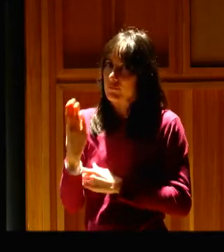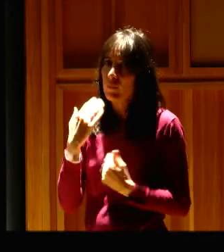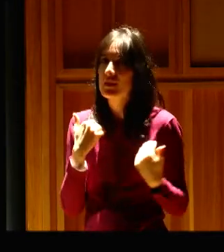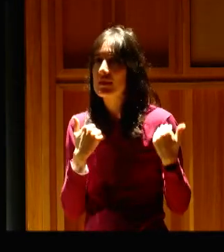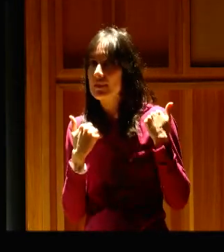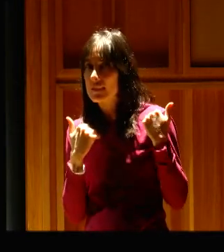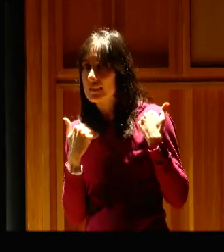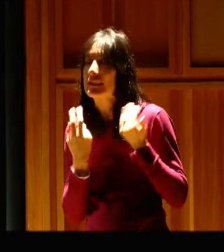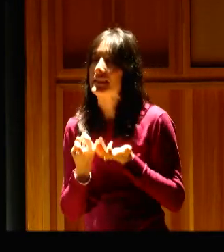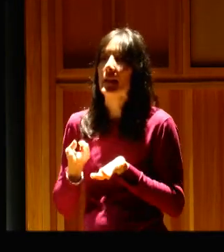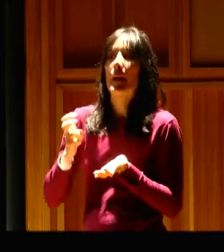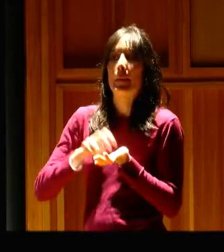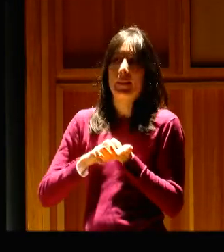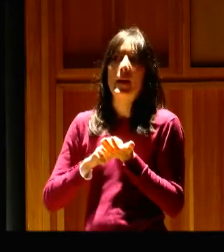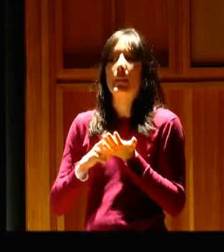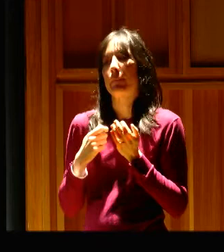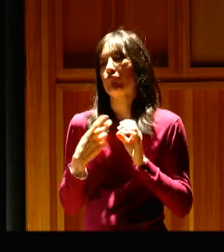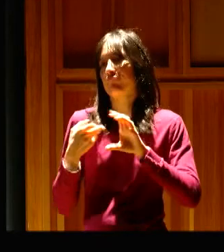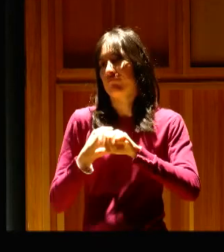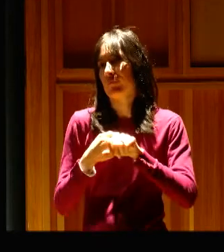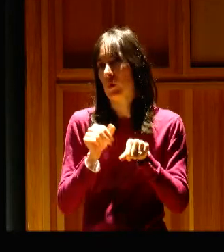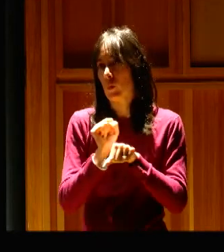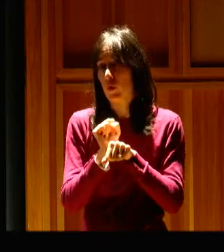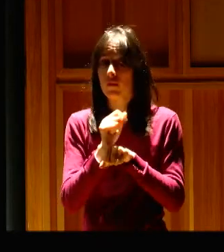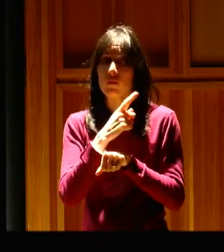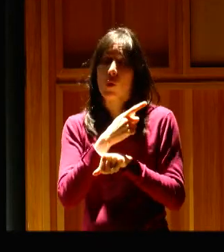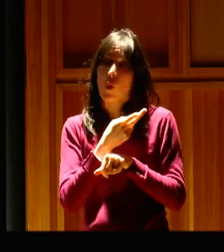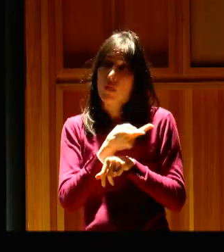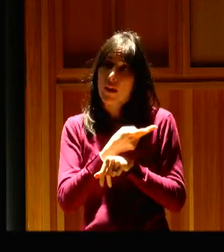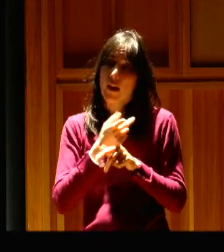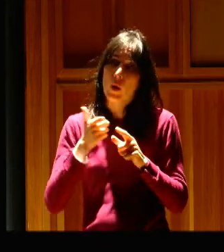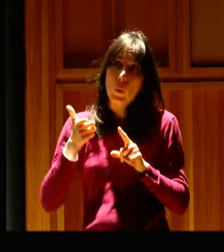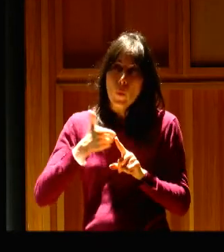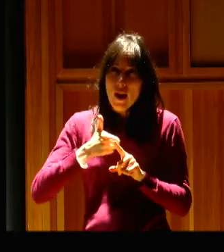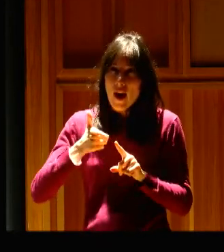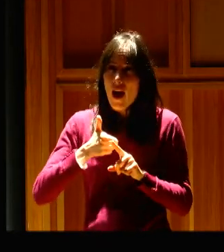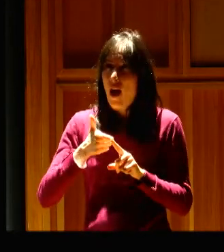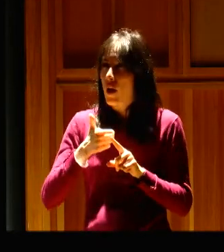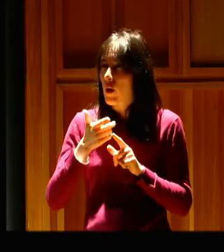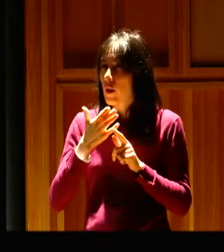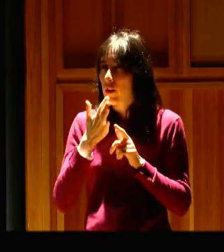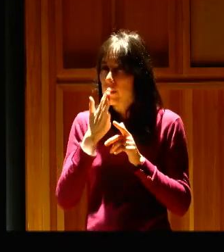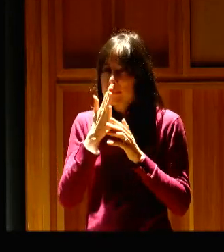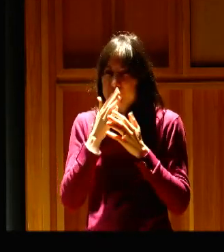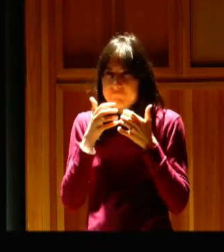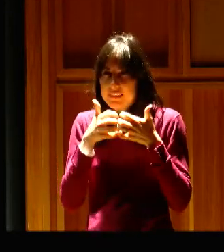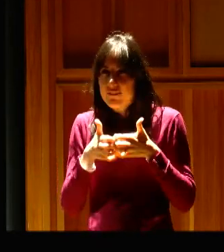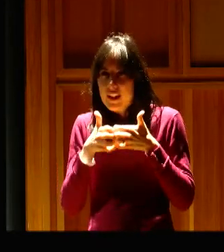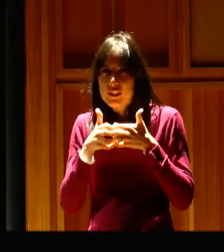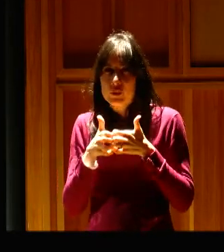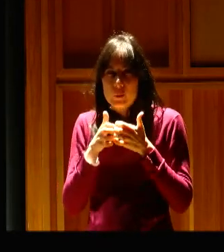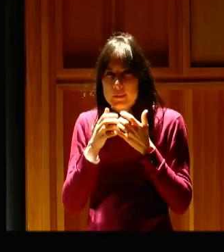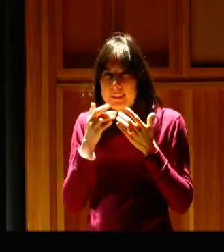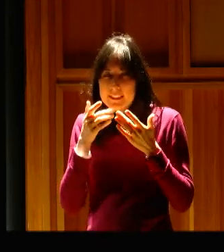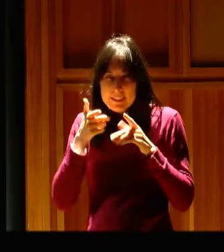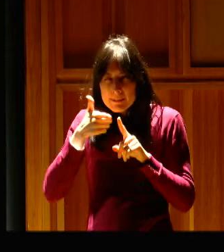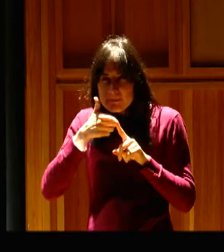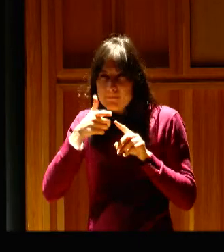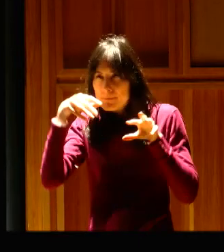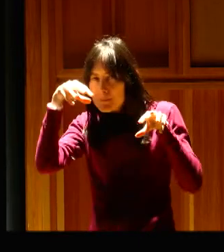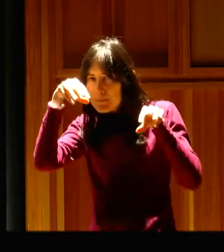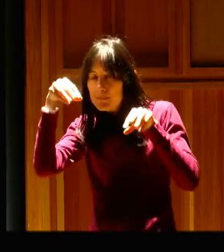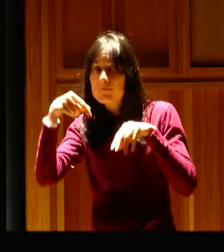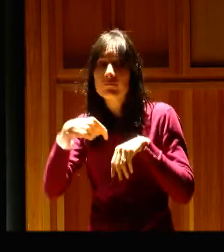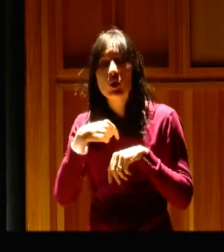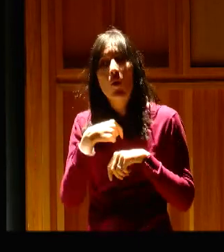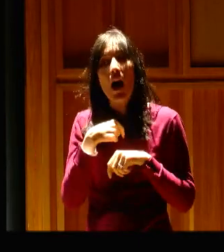work. And as they welded in a dimly lit corner of the factory, I would settle